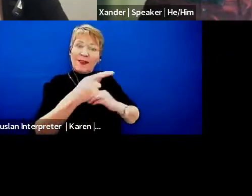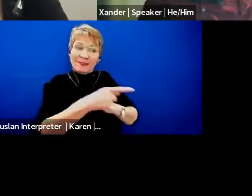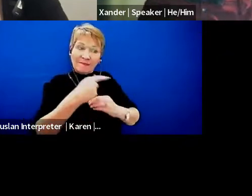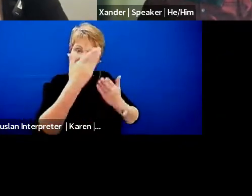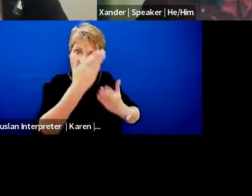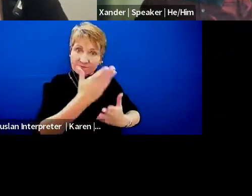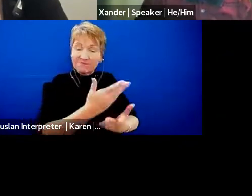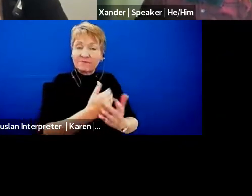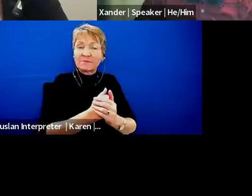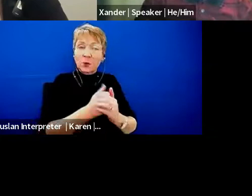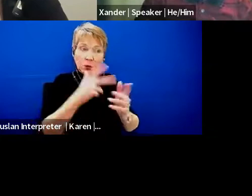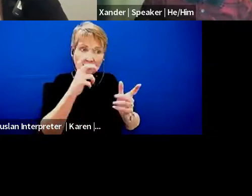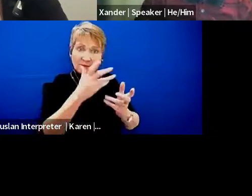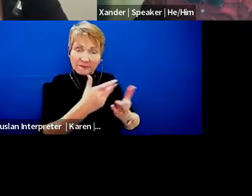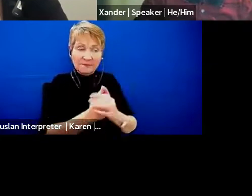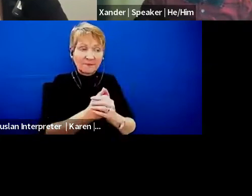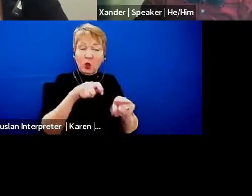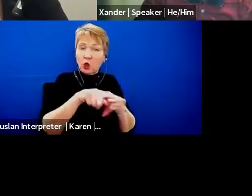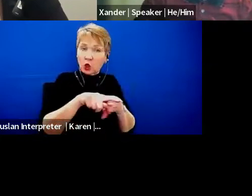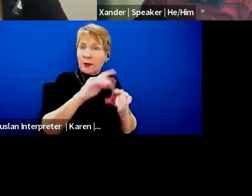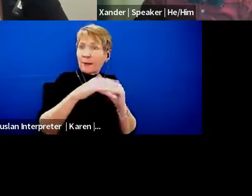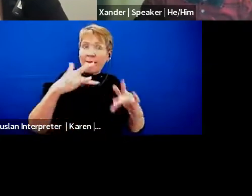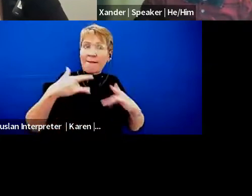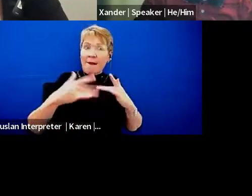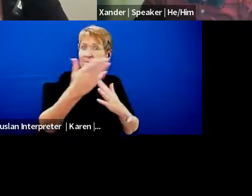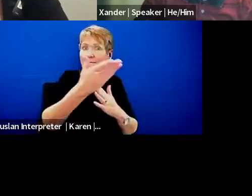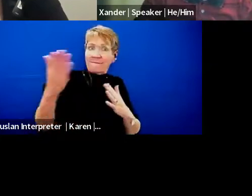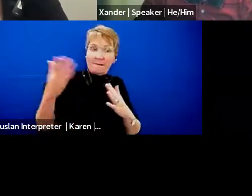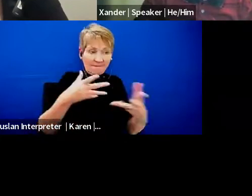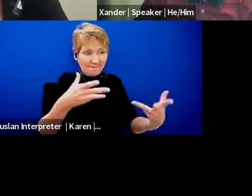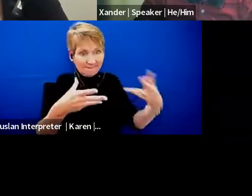to learn about life, and to be included in social interaction.